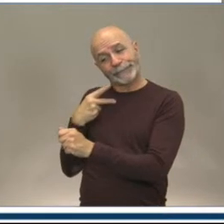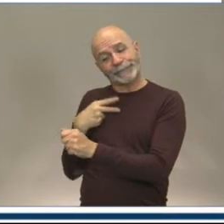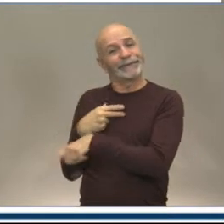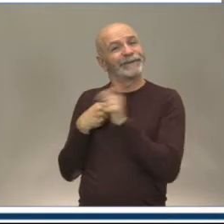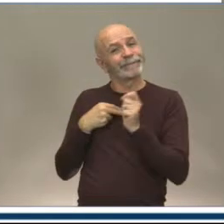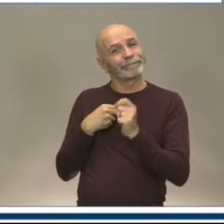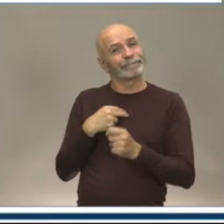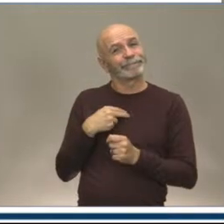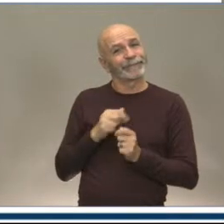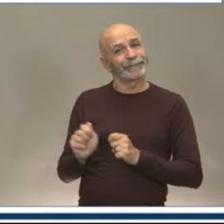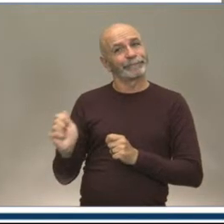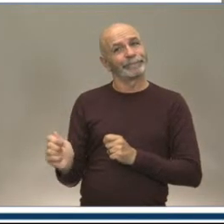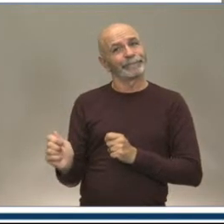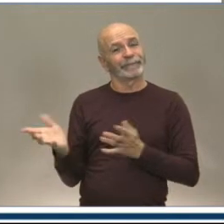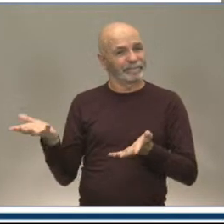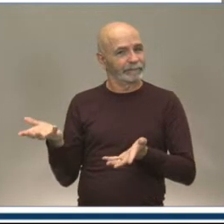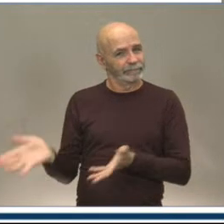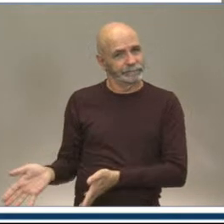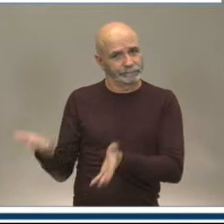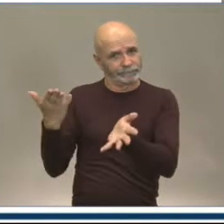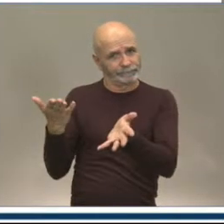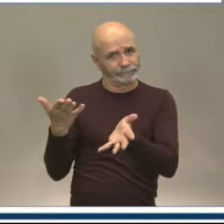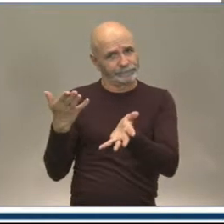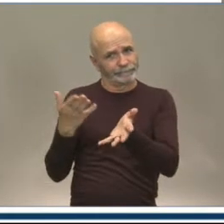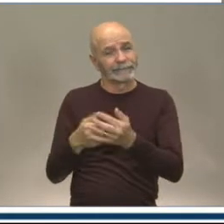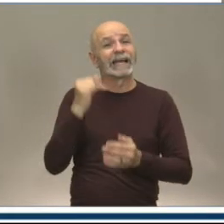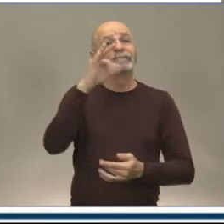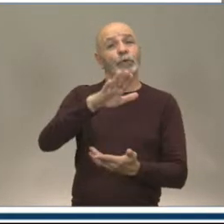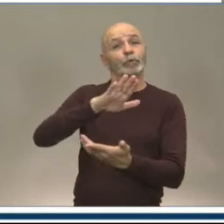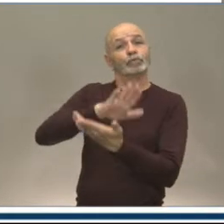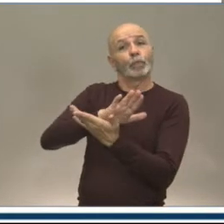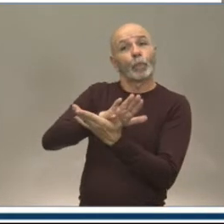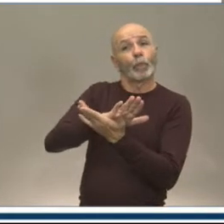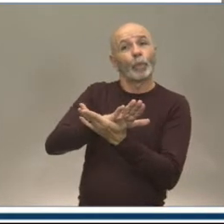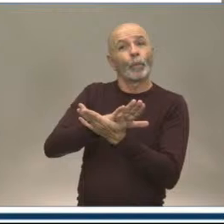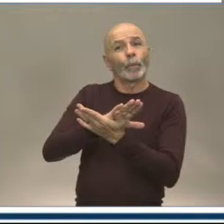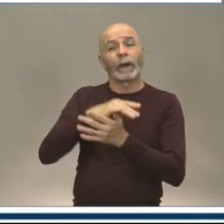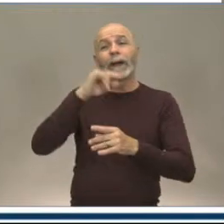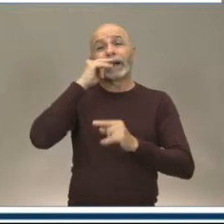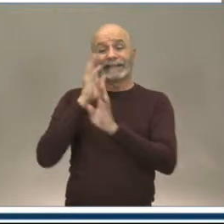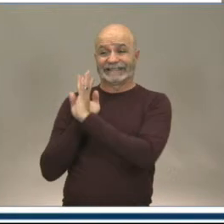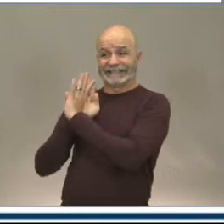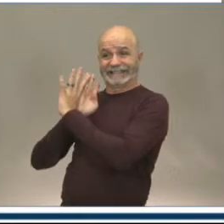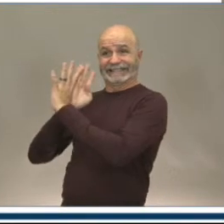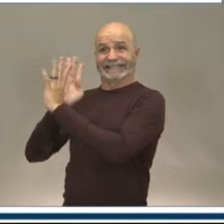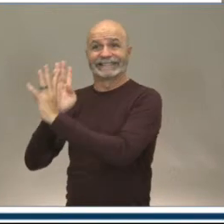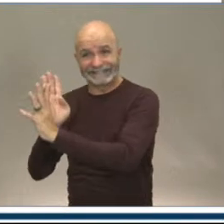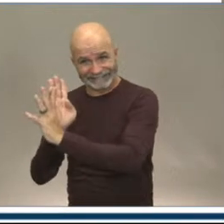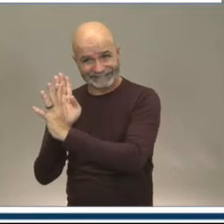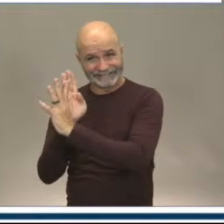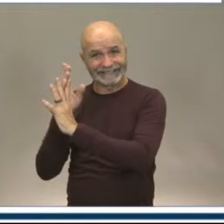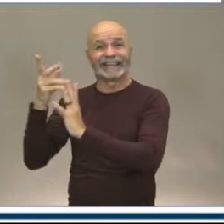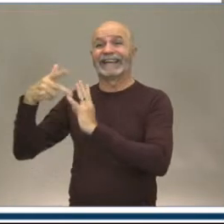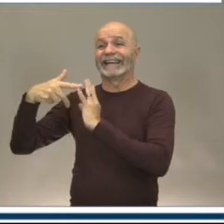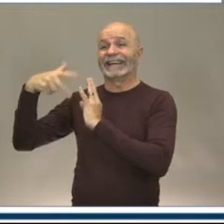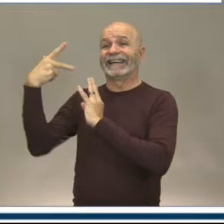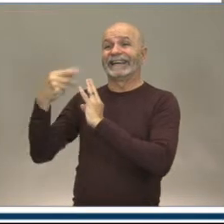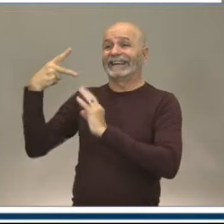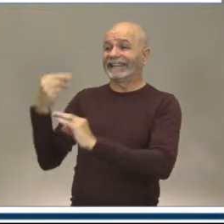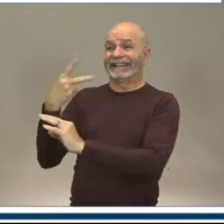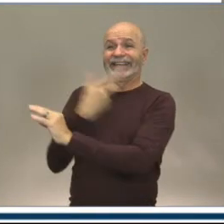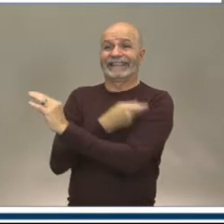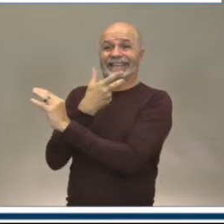of immunizing multiple classrooms of kids in a school. We do that in our grade